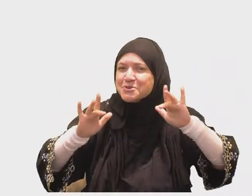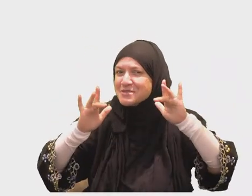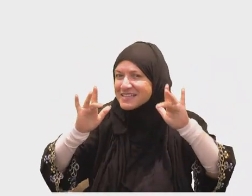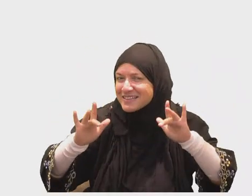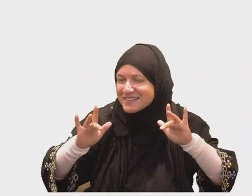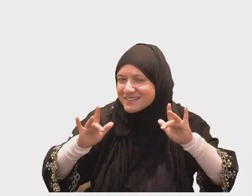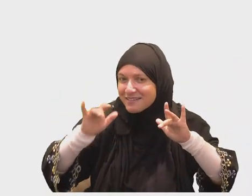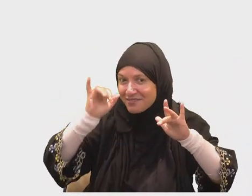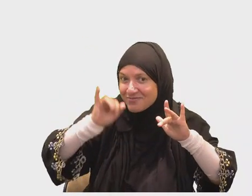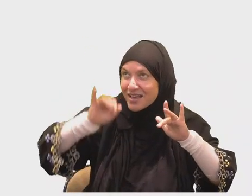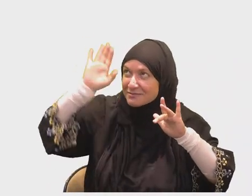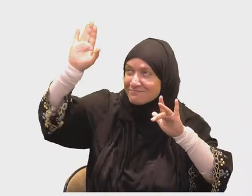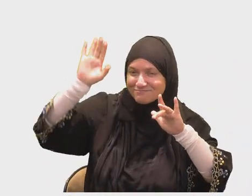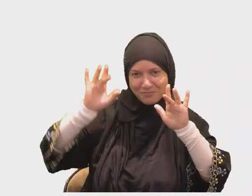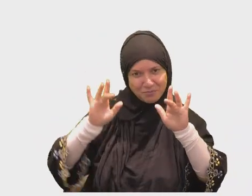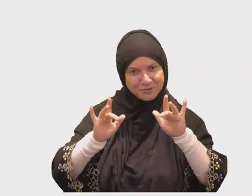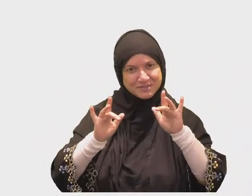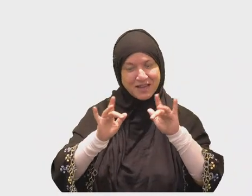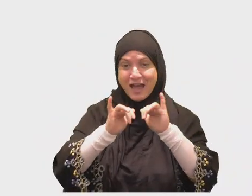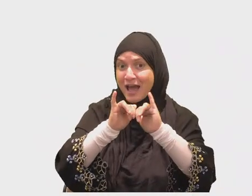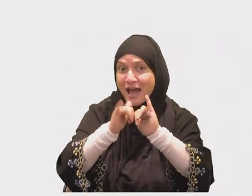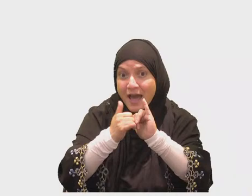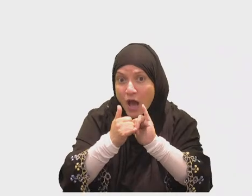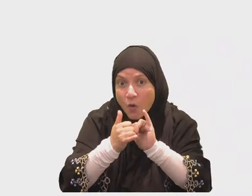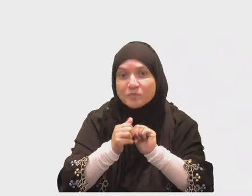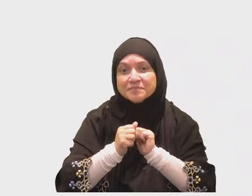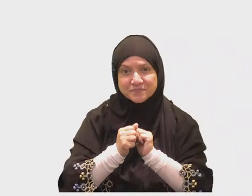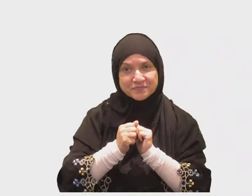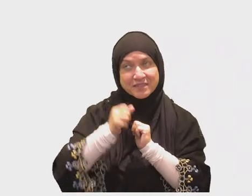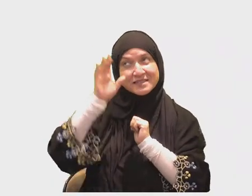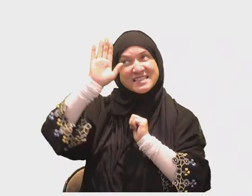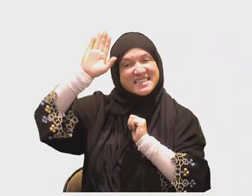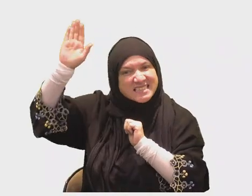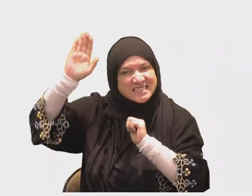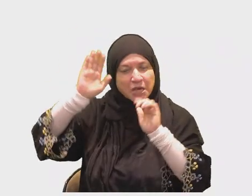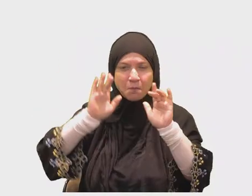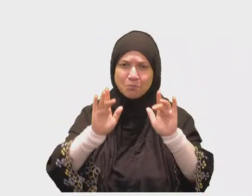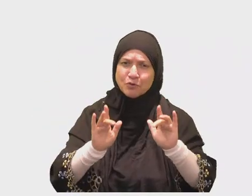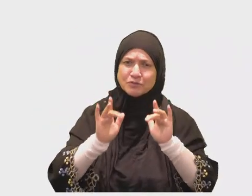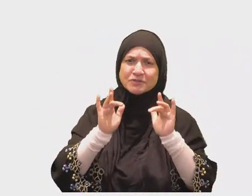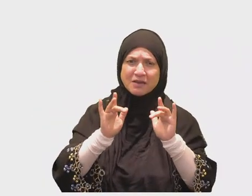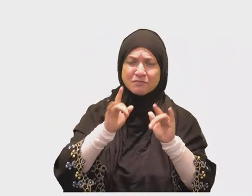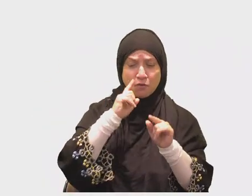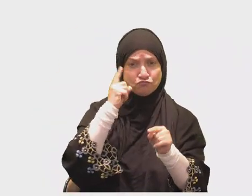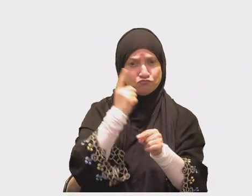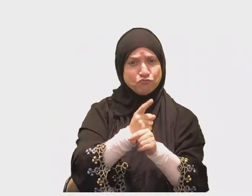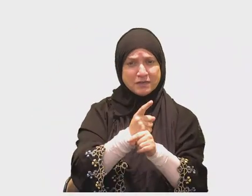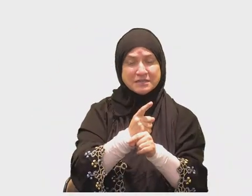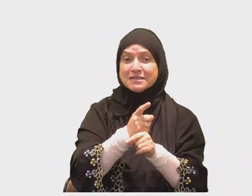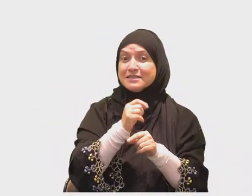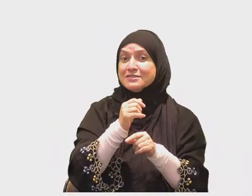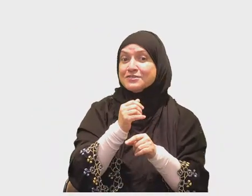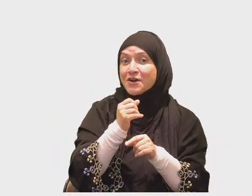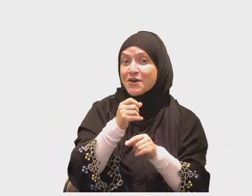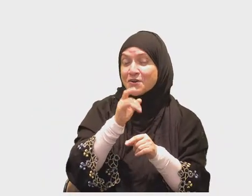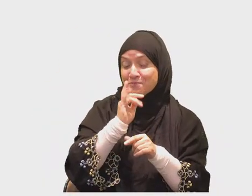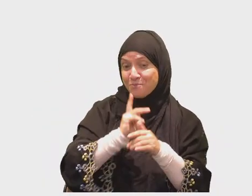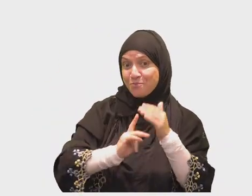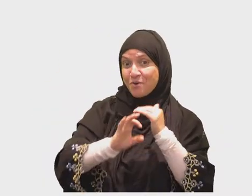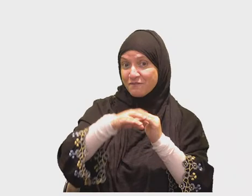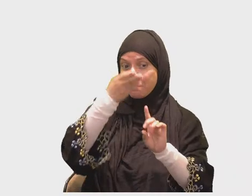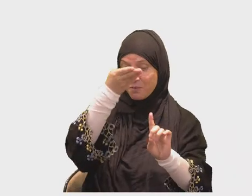through His messenger, through the believers. So our Lord, in